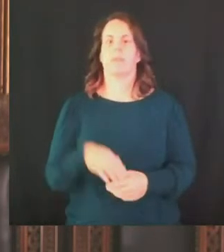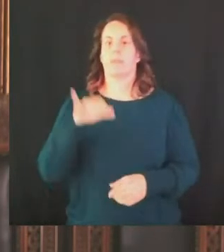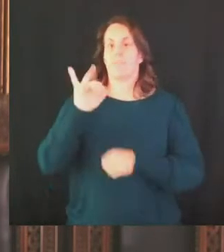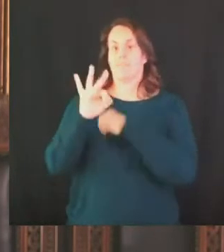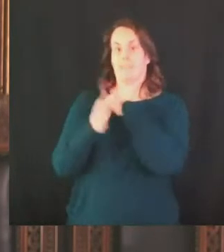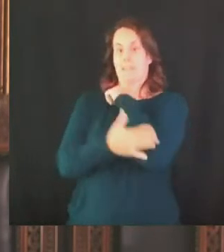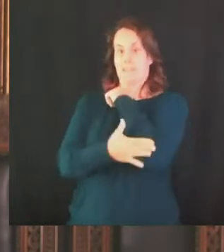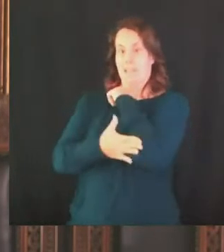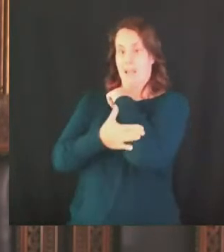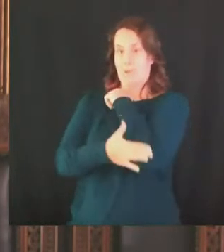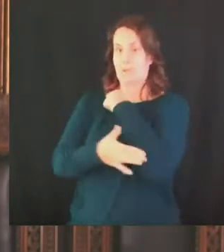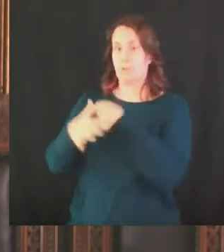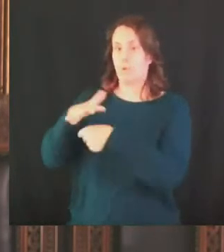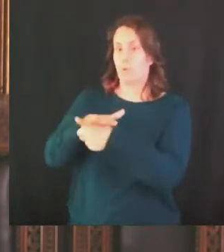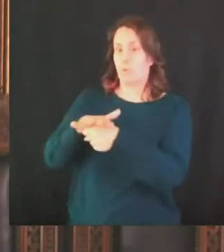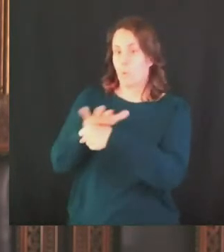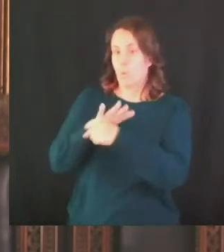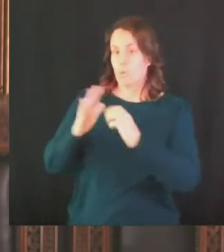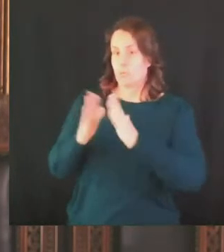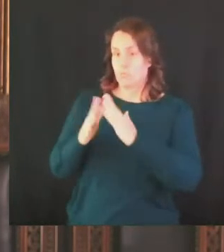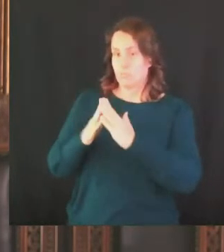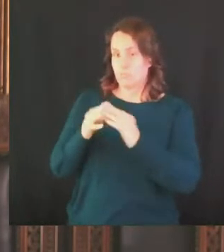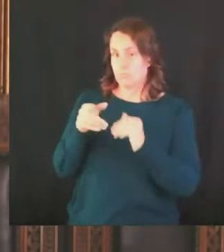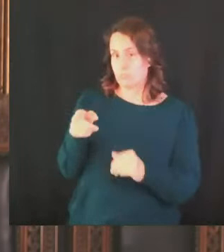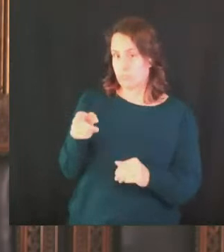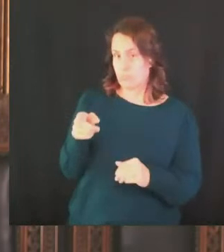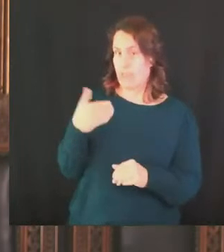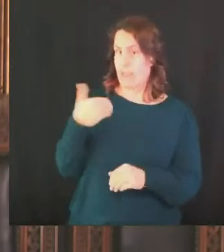has more stringent